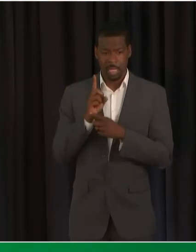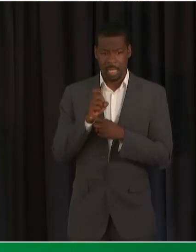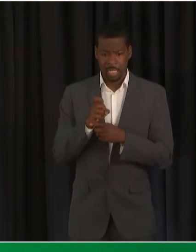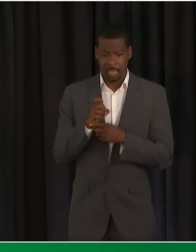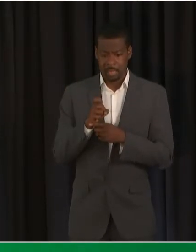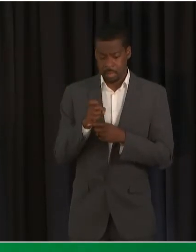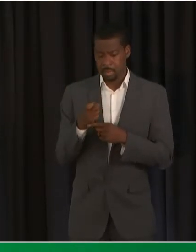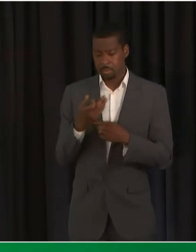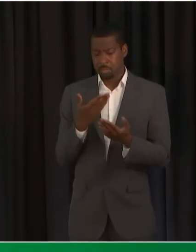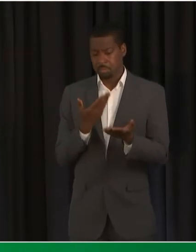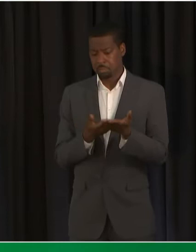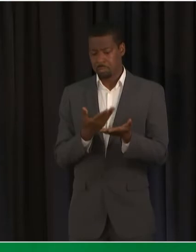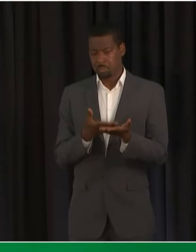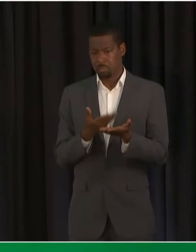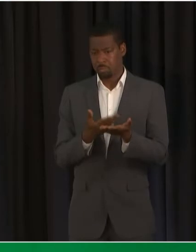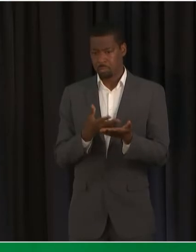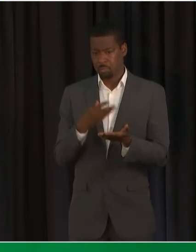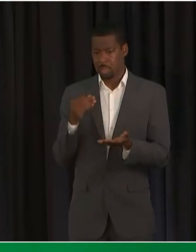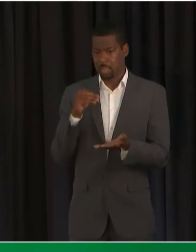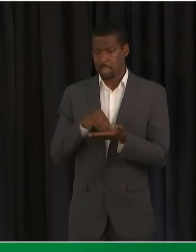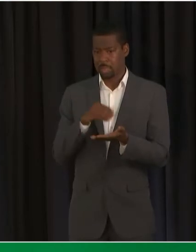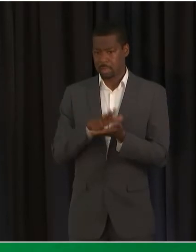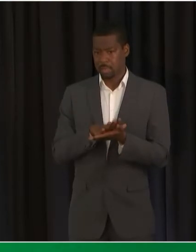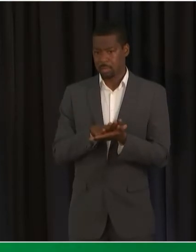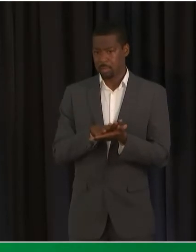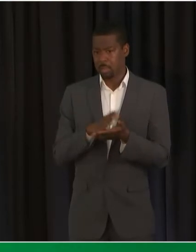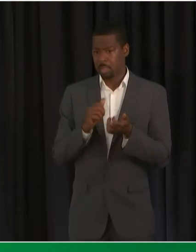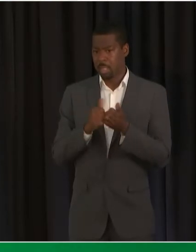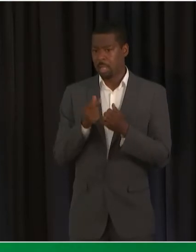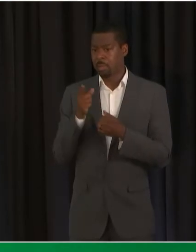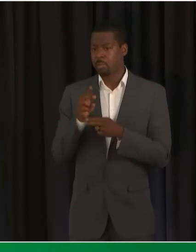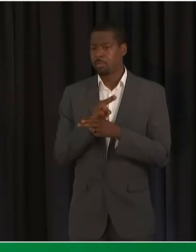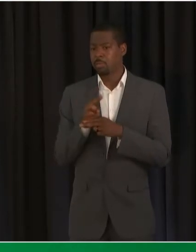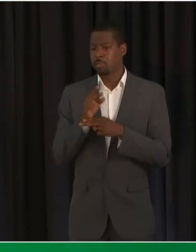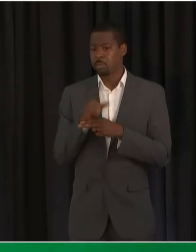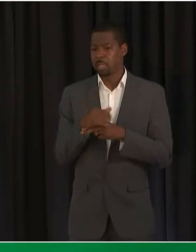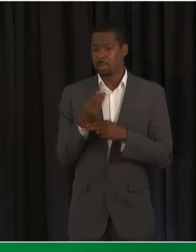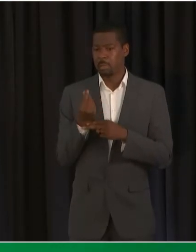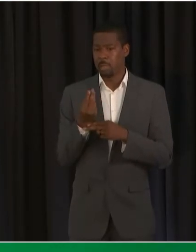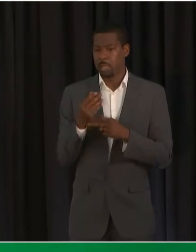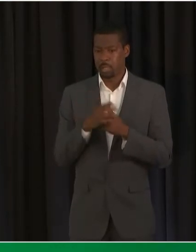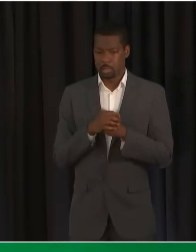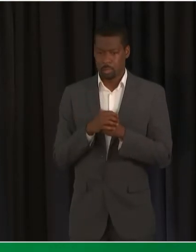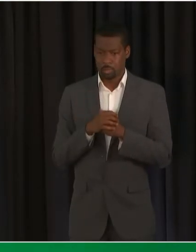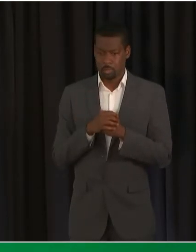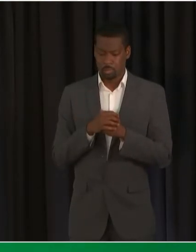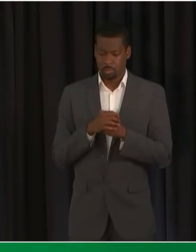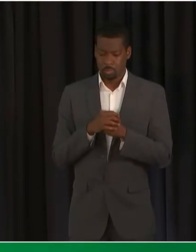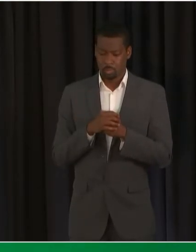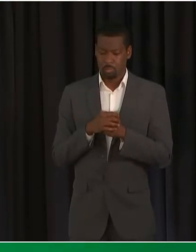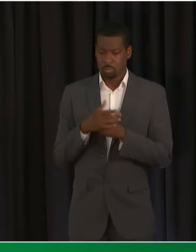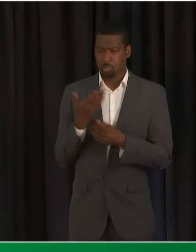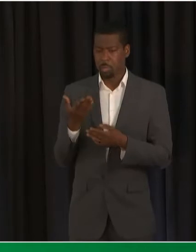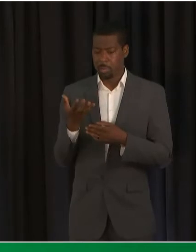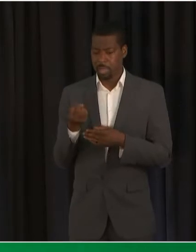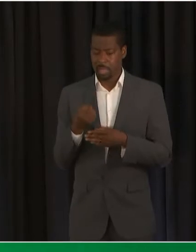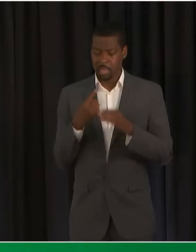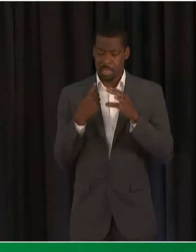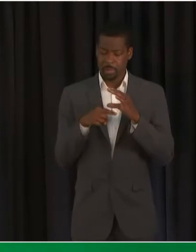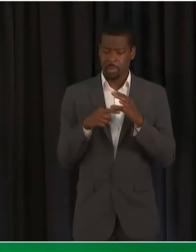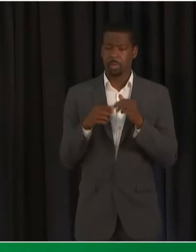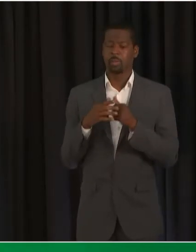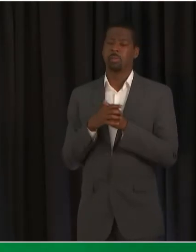you to verify and document how you've used those funds, okay? So along the way, you may receive an email